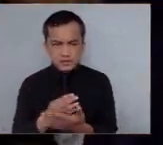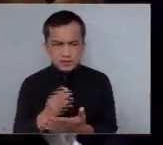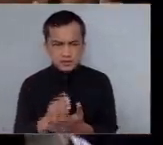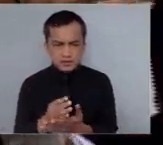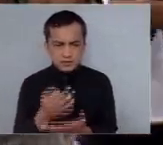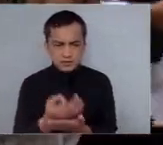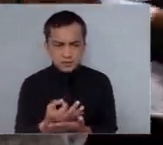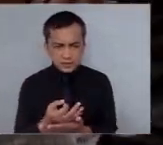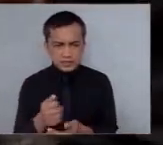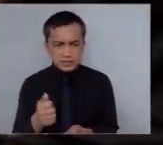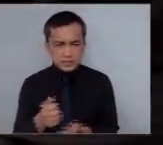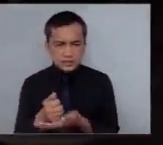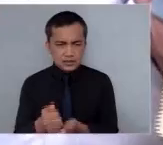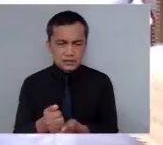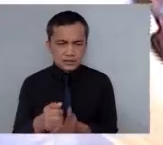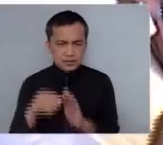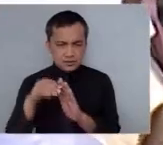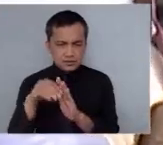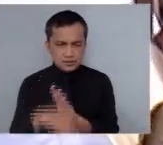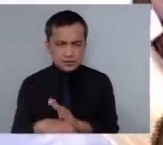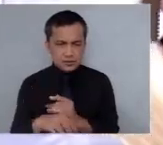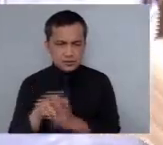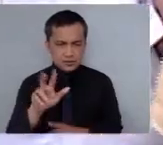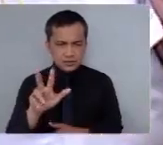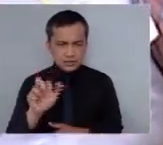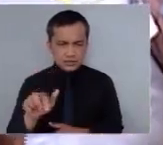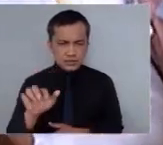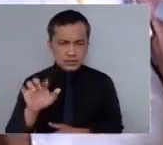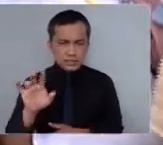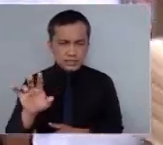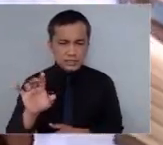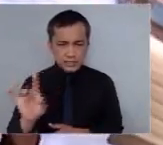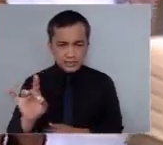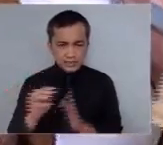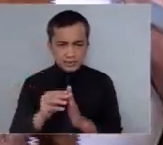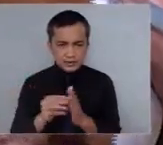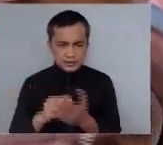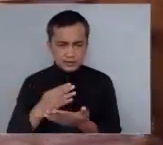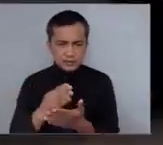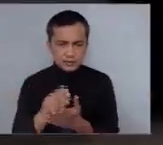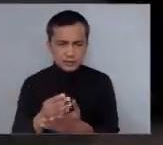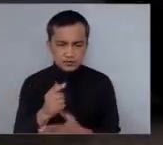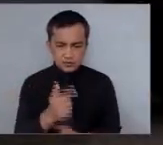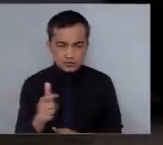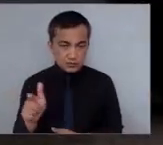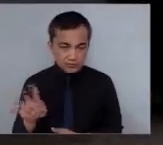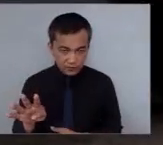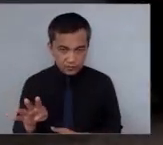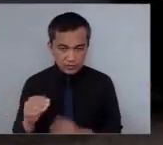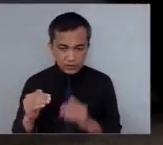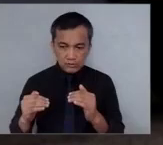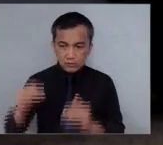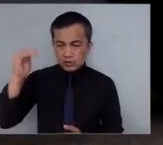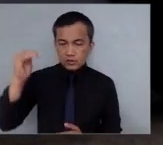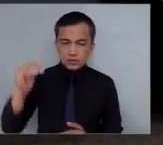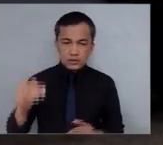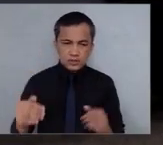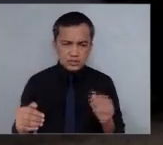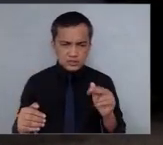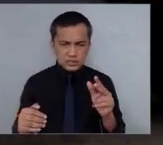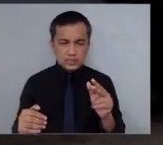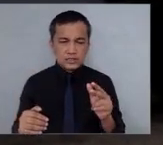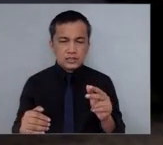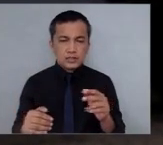financial assistance. Bumagsak ito sa 3.8 million pesos na budget sa 2024, malayo sa higit 13 million